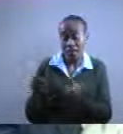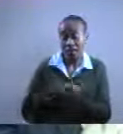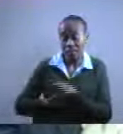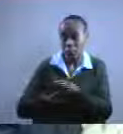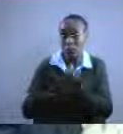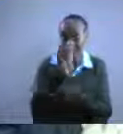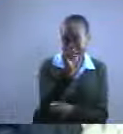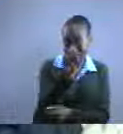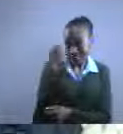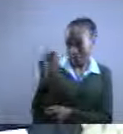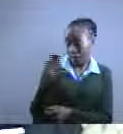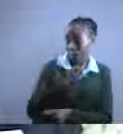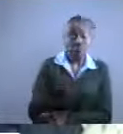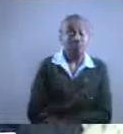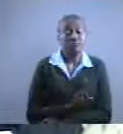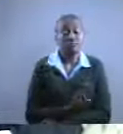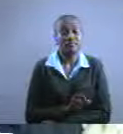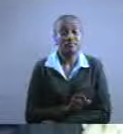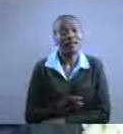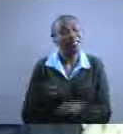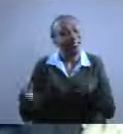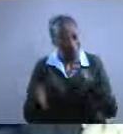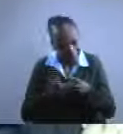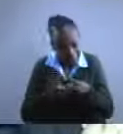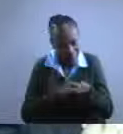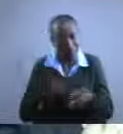me also say.